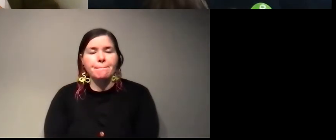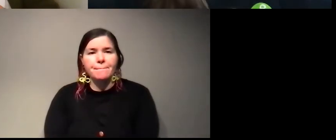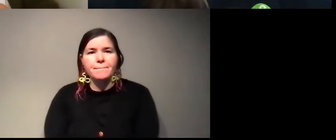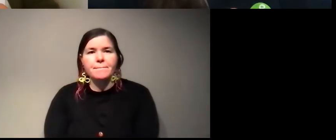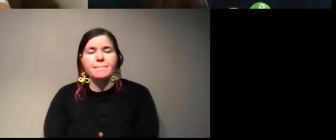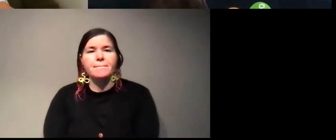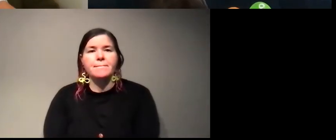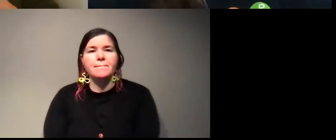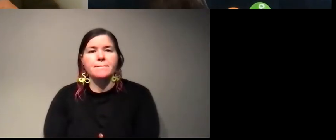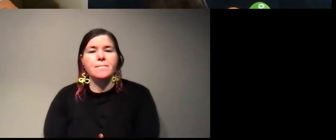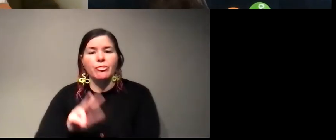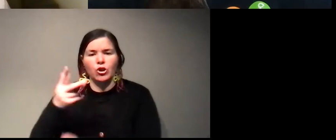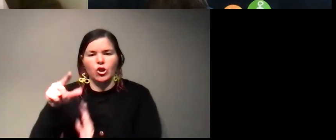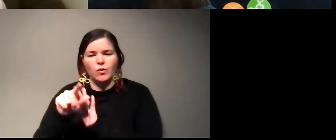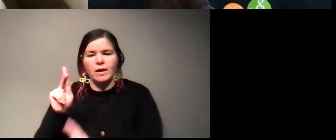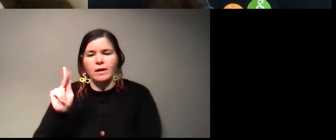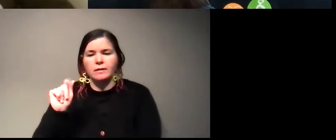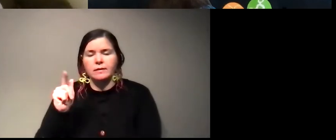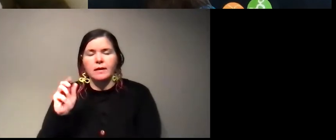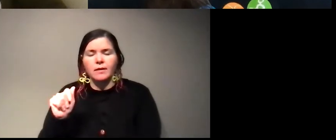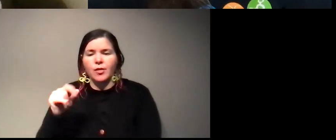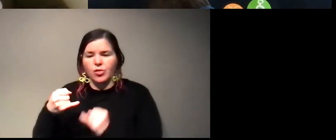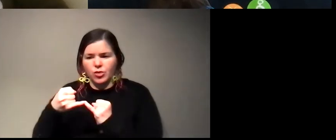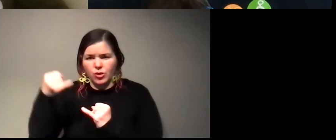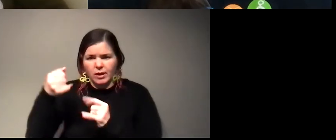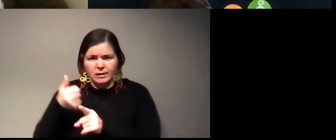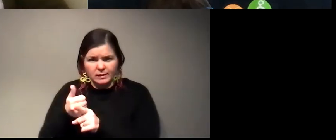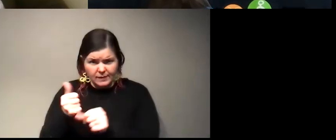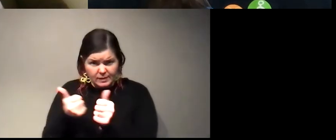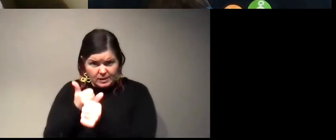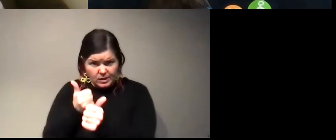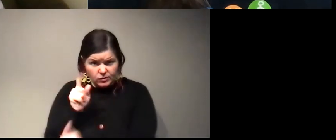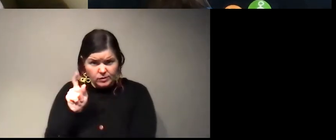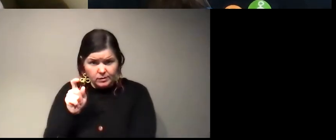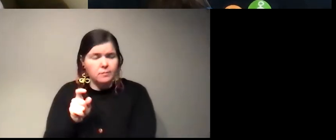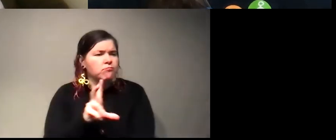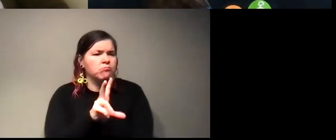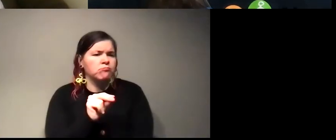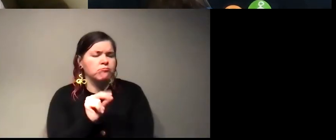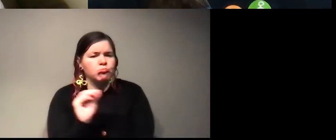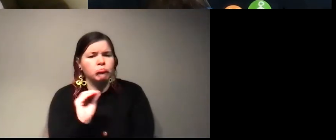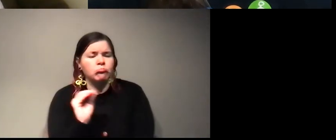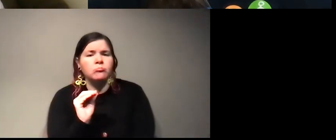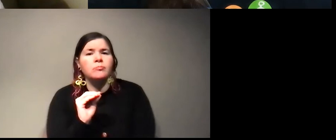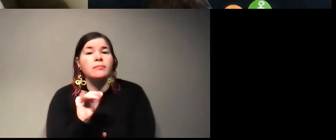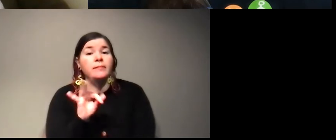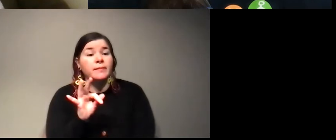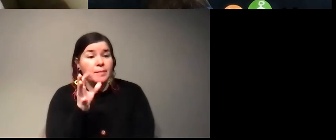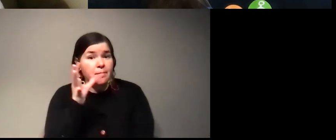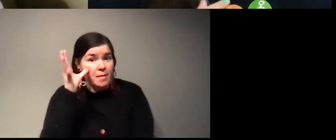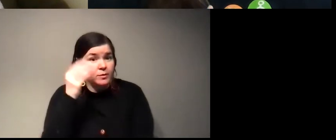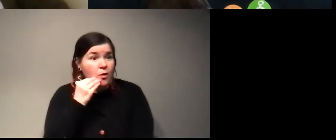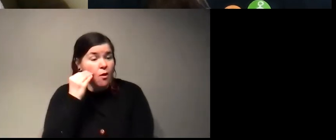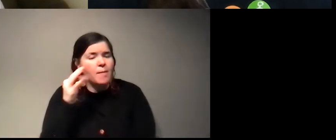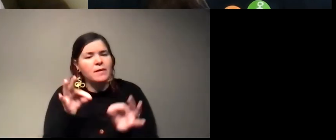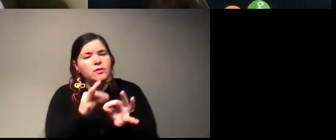Keziah in grade 3 asks, is the thread itself dangerous? It is not dangerous. So if your parents have like a sewing kit